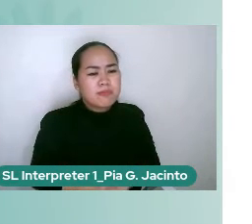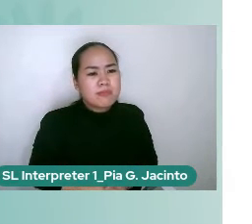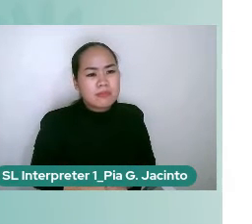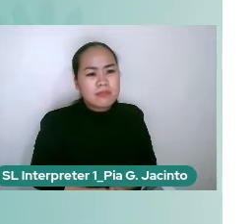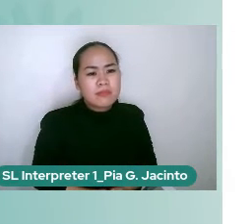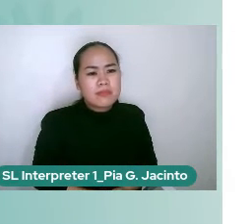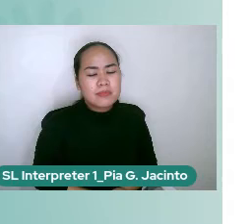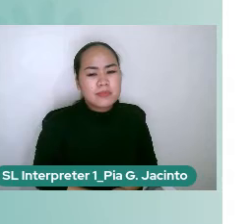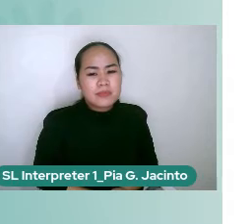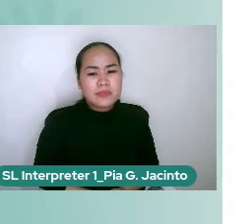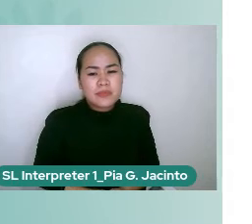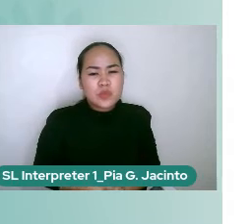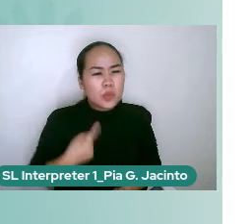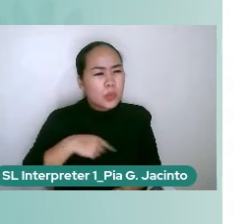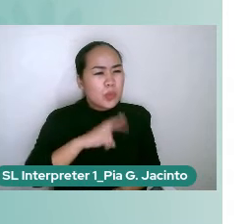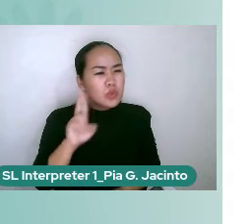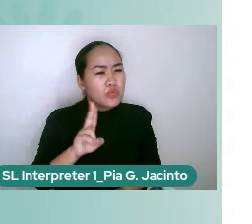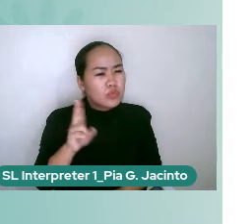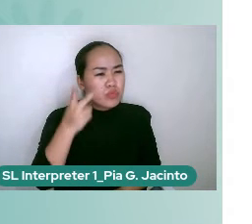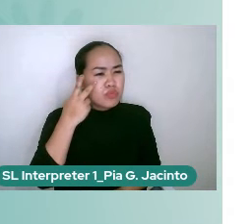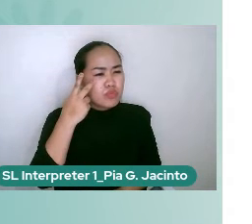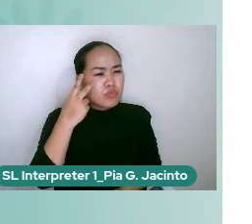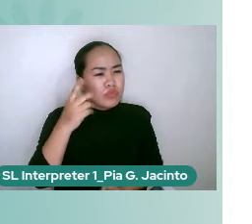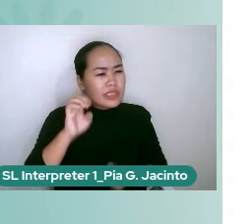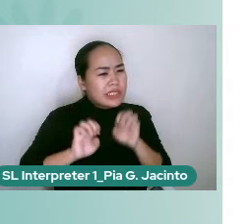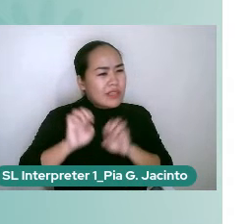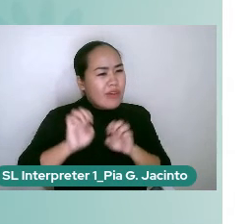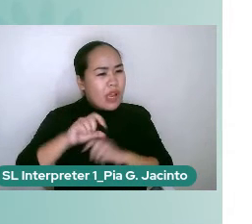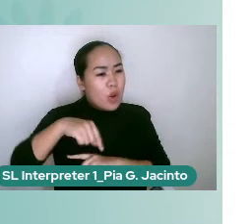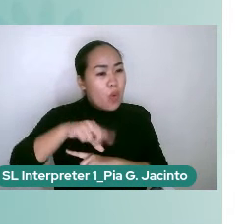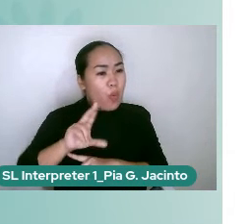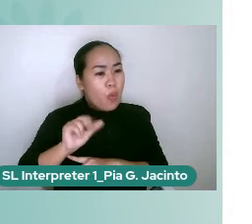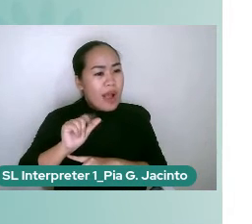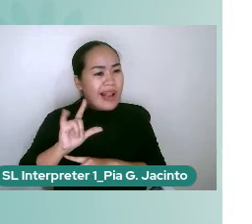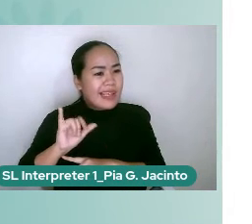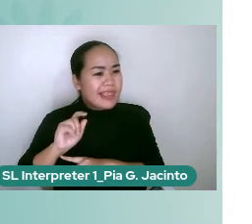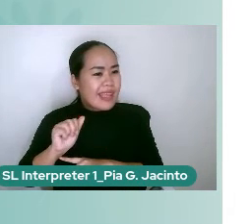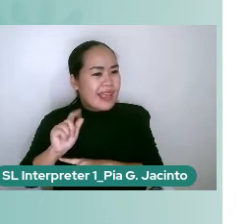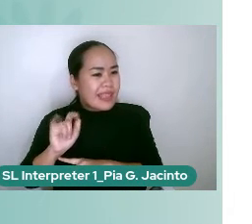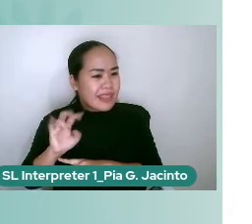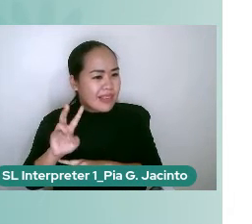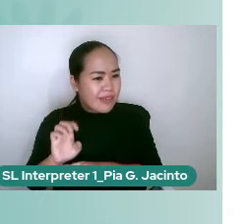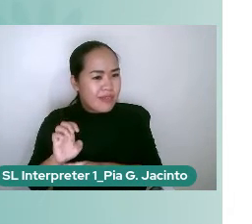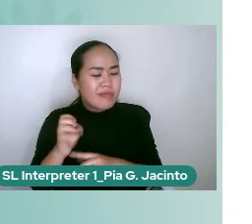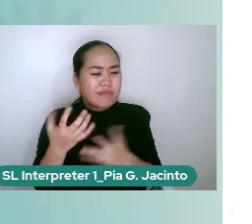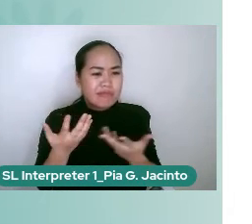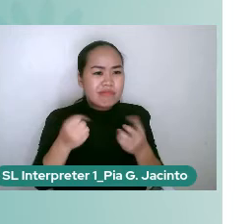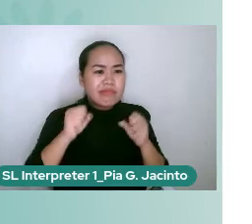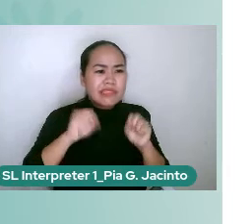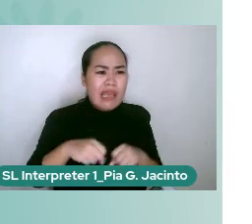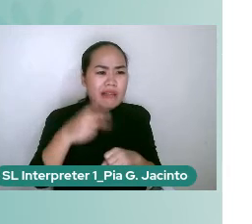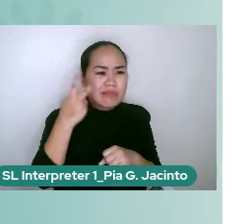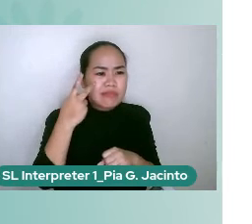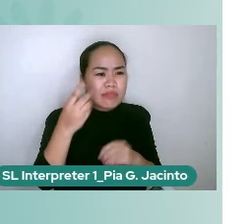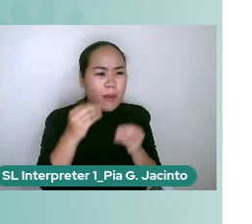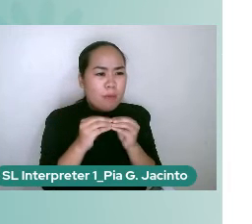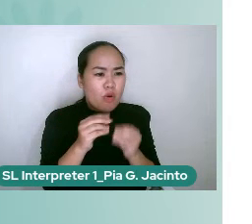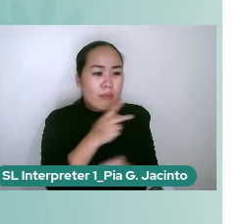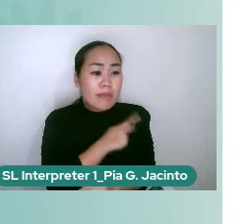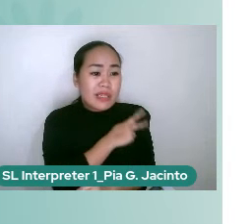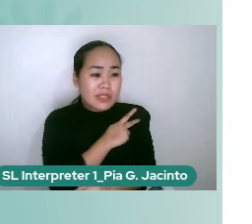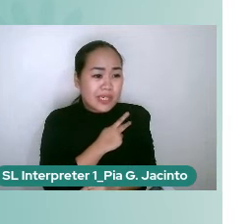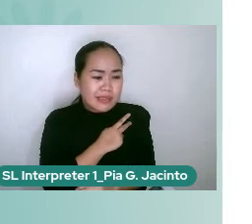We undertook some qualitative evaluation, and you'll see there some very nice quotes that came from patients who had been putting